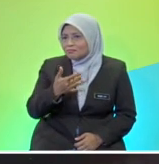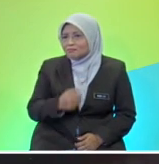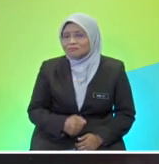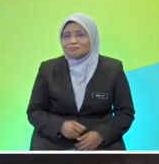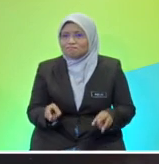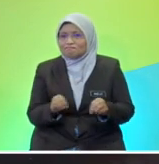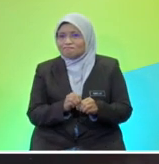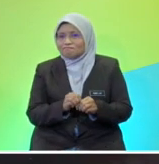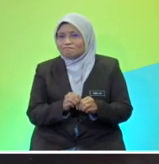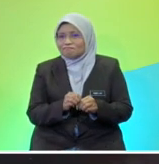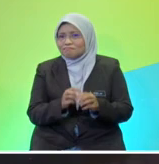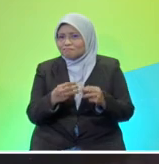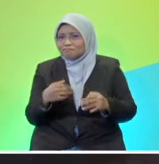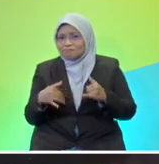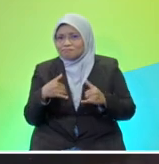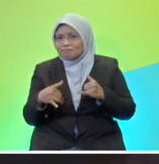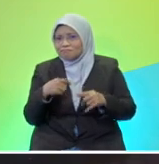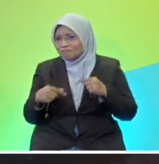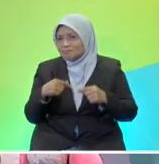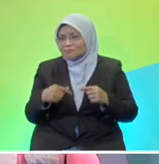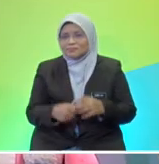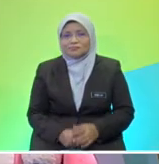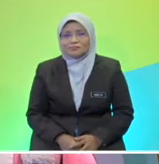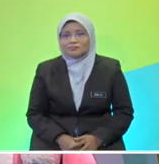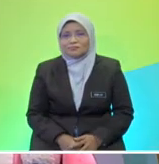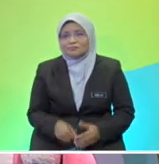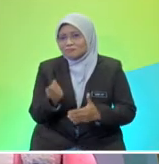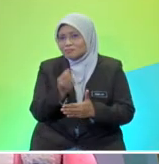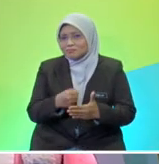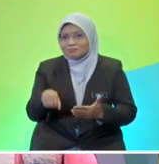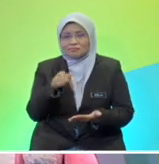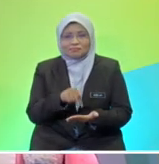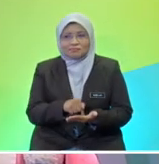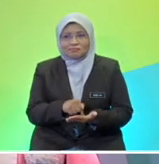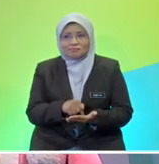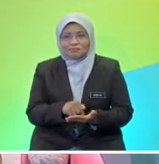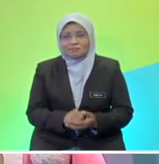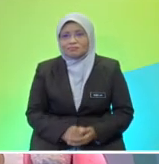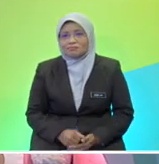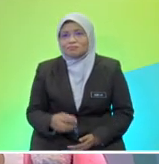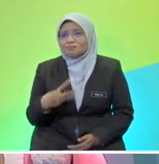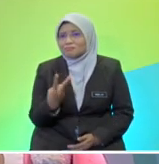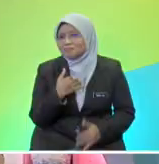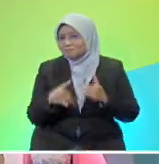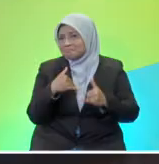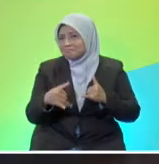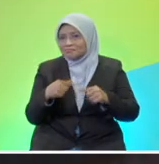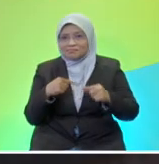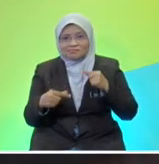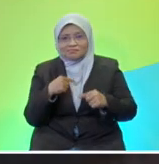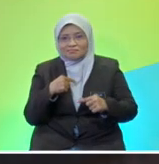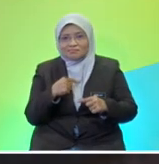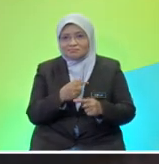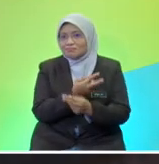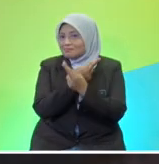Teacher Rahma, that yes. we can play together? Yeah. For this segment, we are going to play a remembering game. Are you ready? Oh, yay!